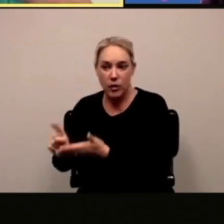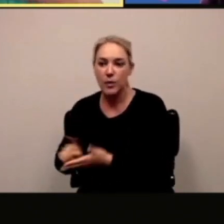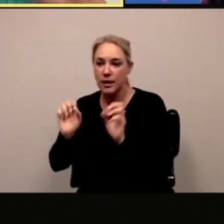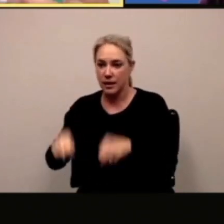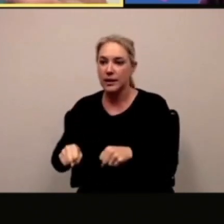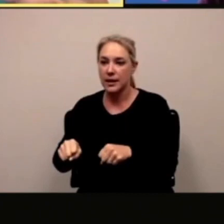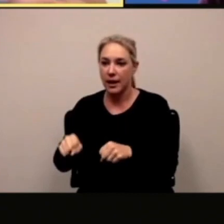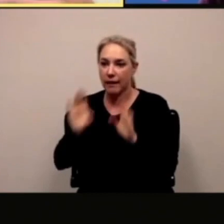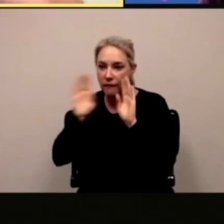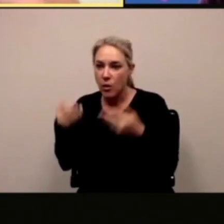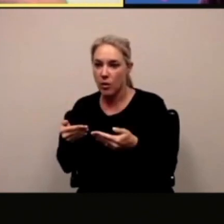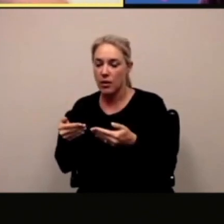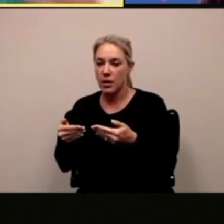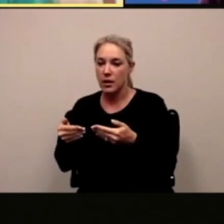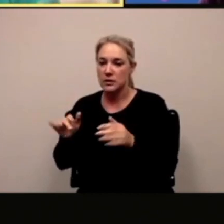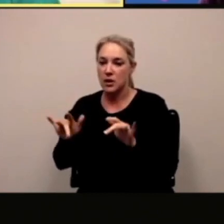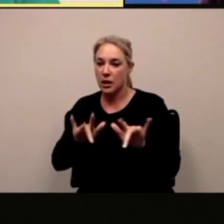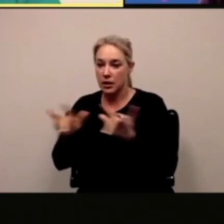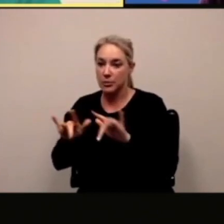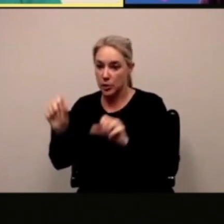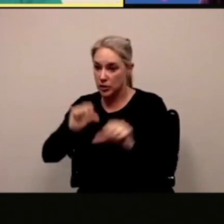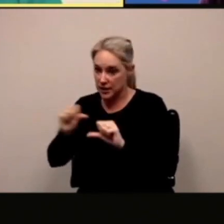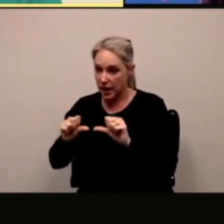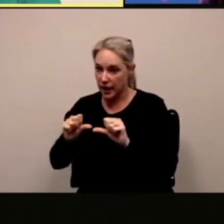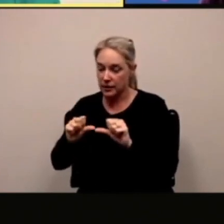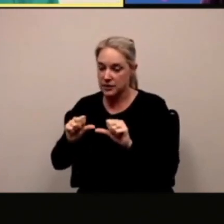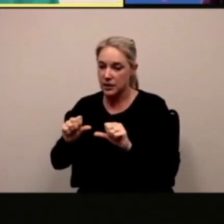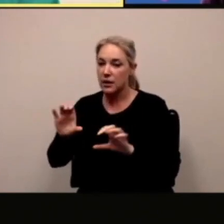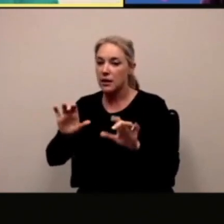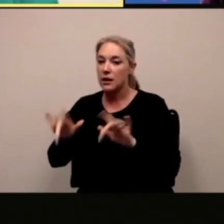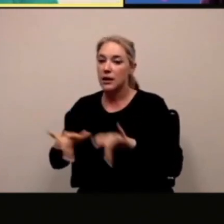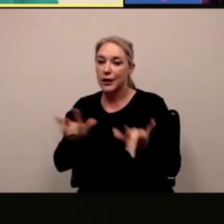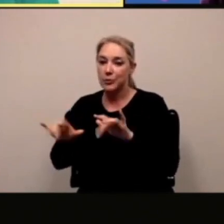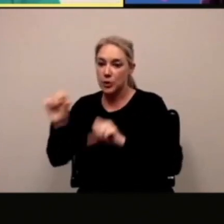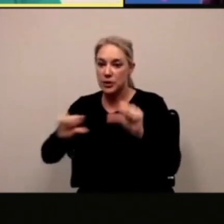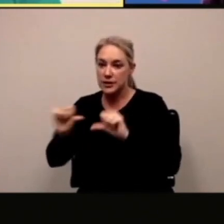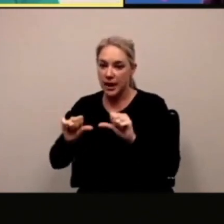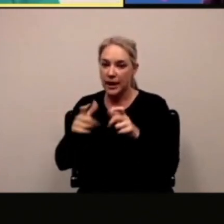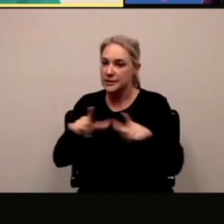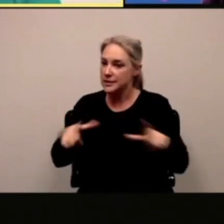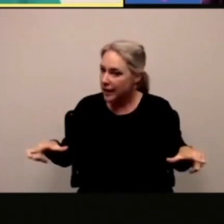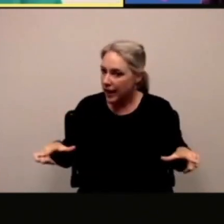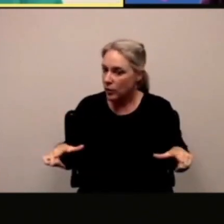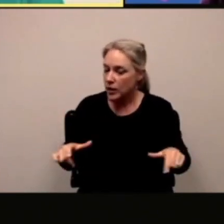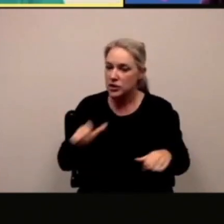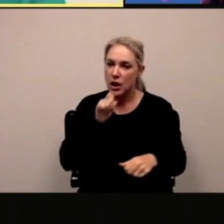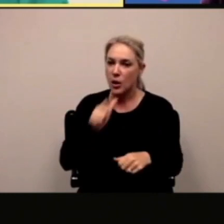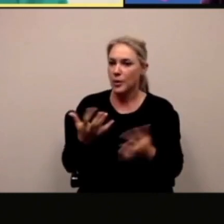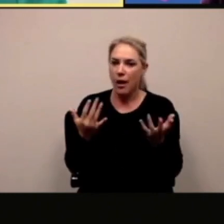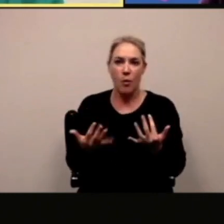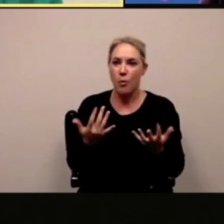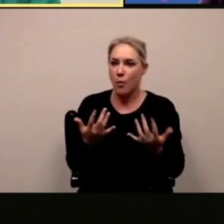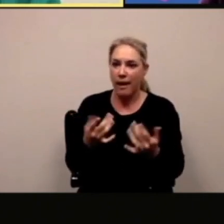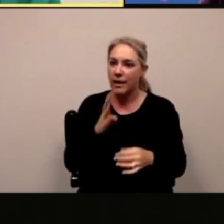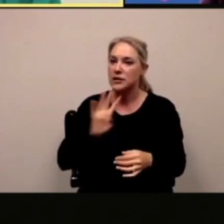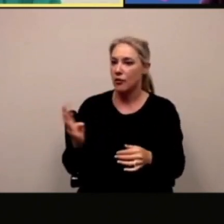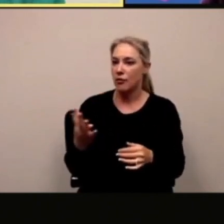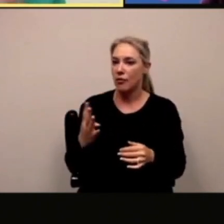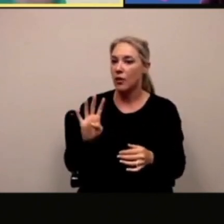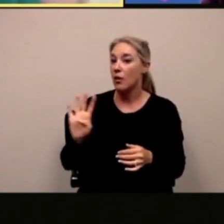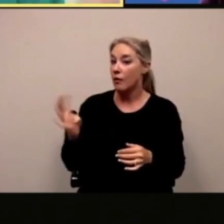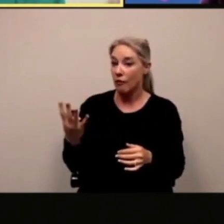early intervention, computer science is a language. We don't wait till fourth grade to teach kids to read. We don't teach kids to read for 45 minutes a